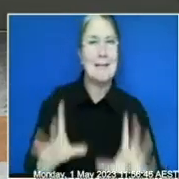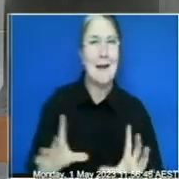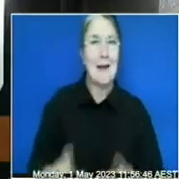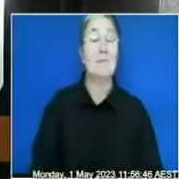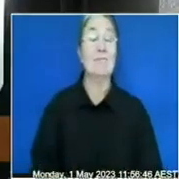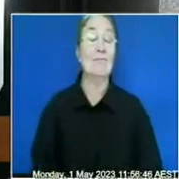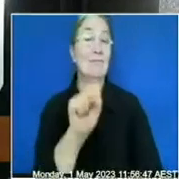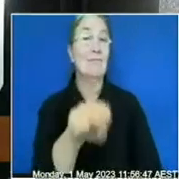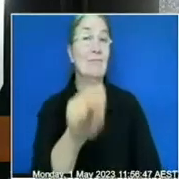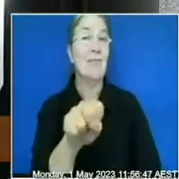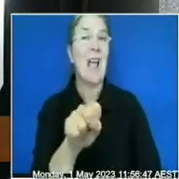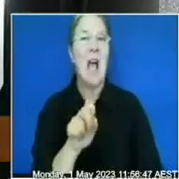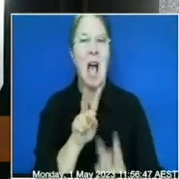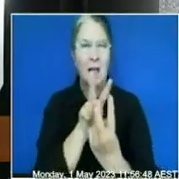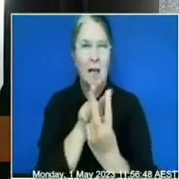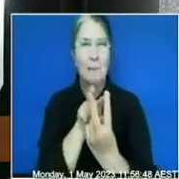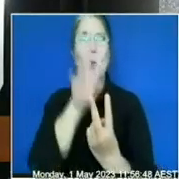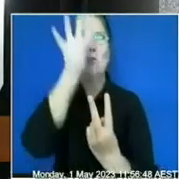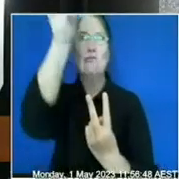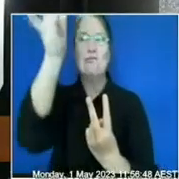right.